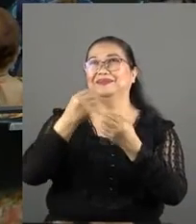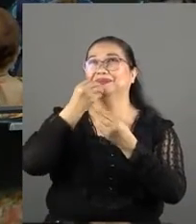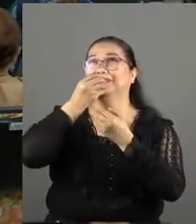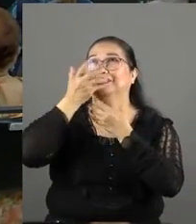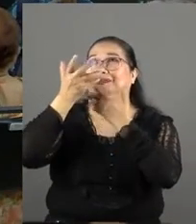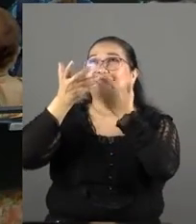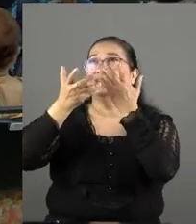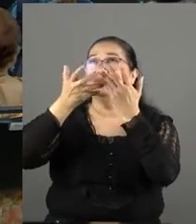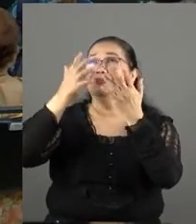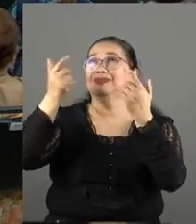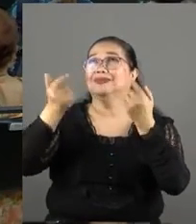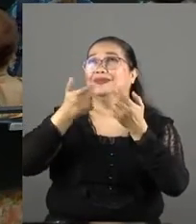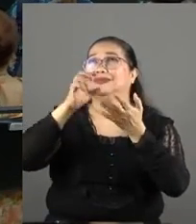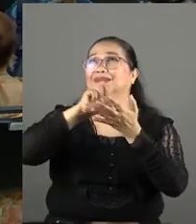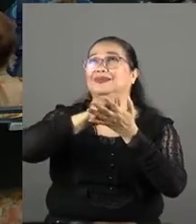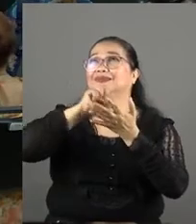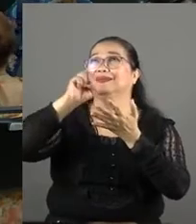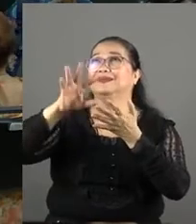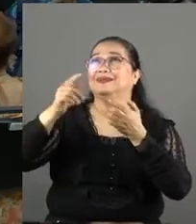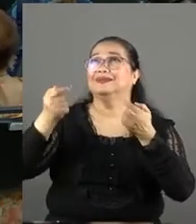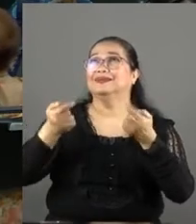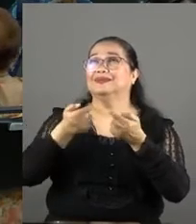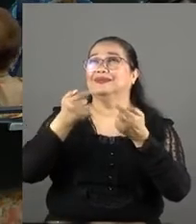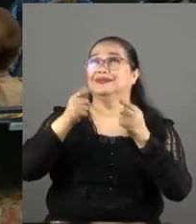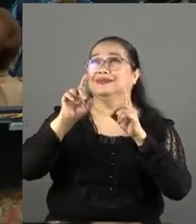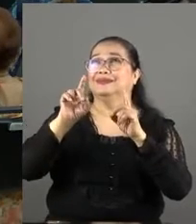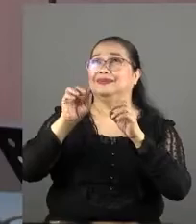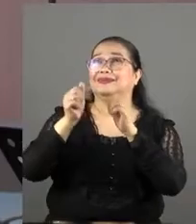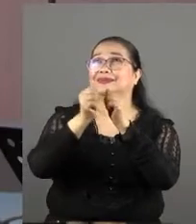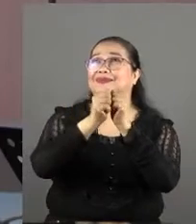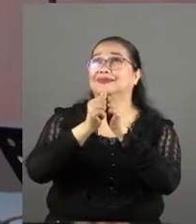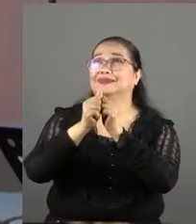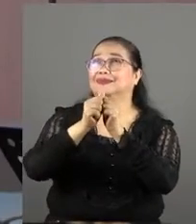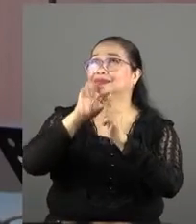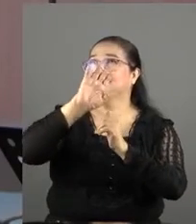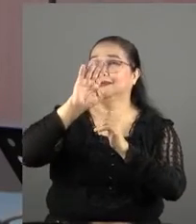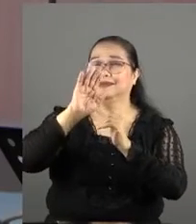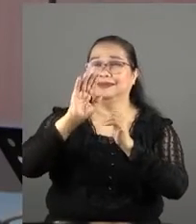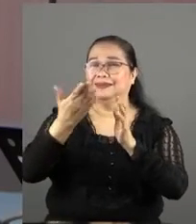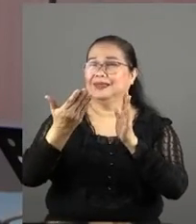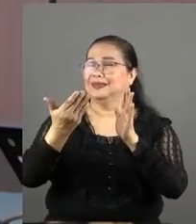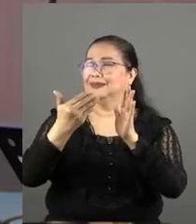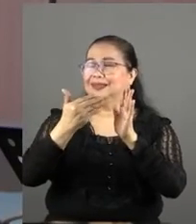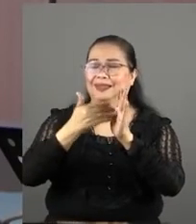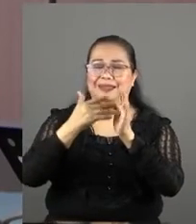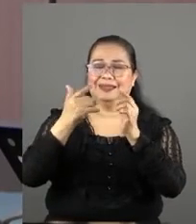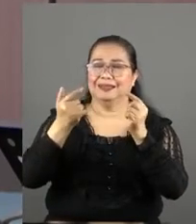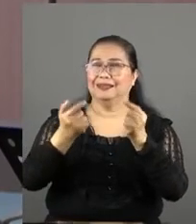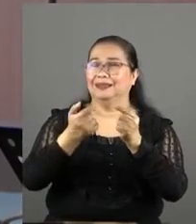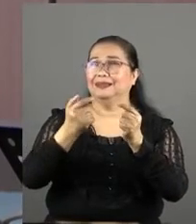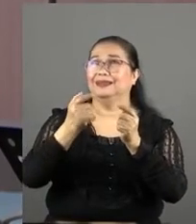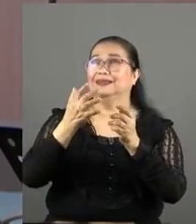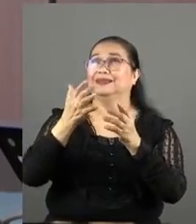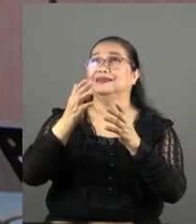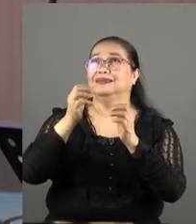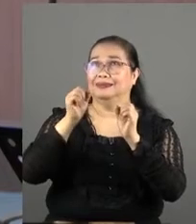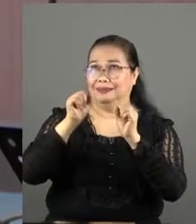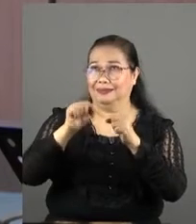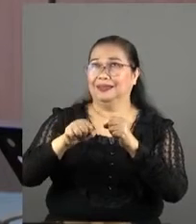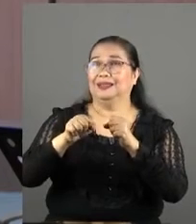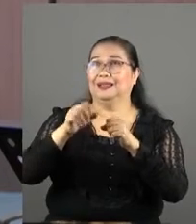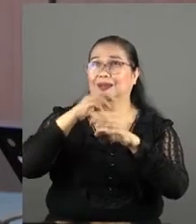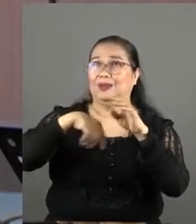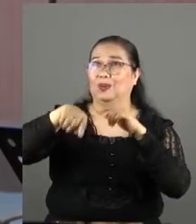confess this to you. Take it out of my life and let's do this together to never go this way again. Father, if possible, may